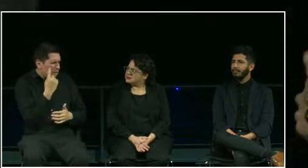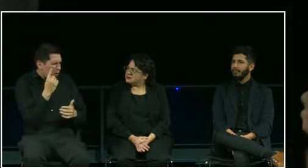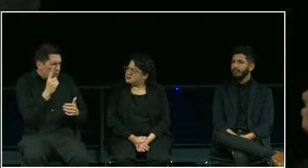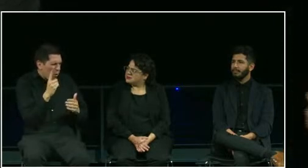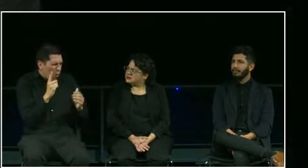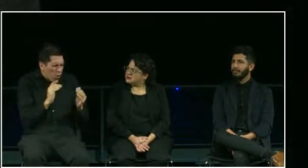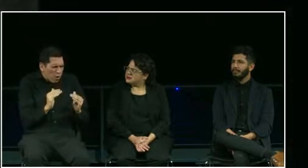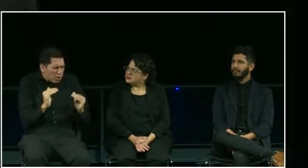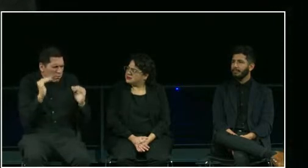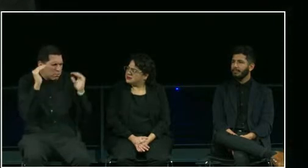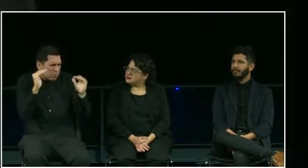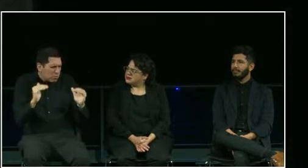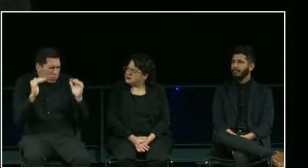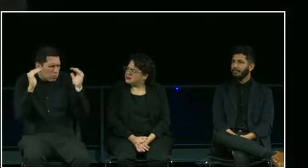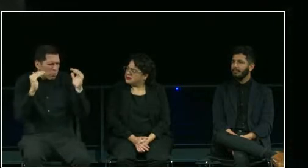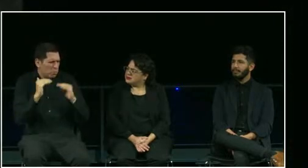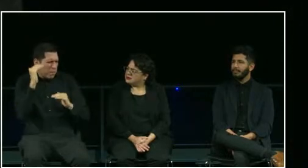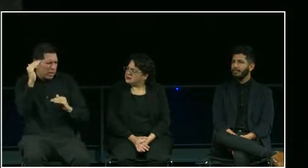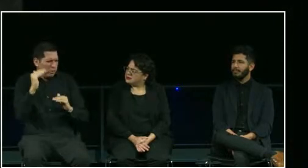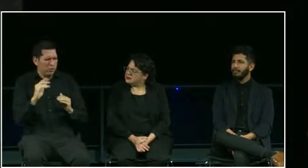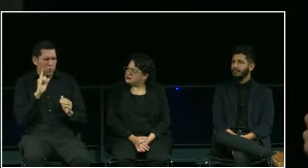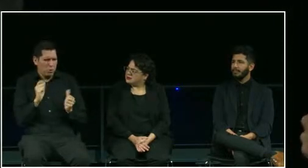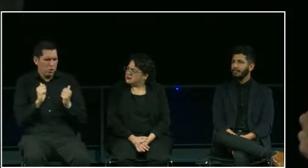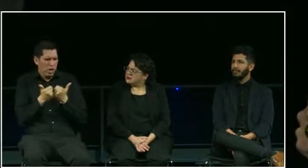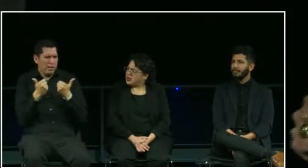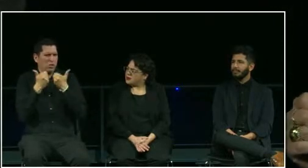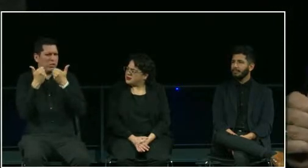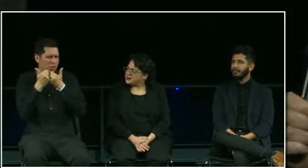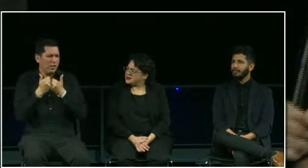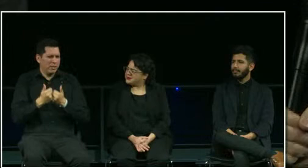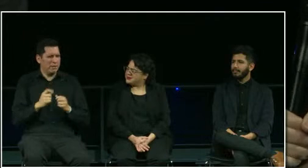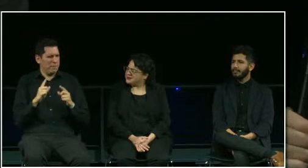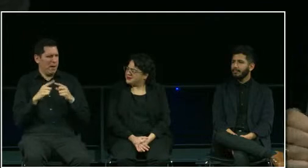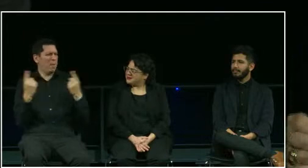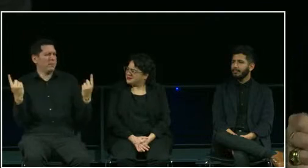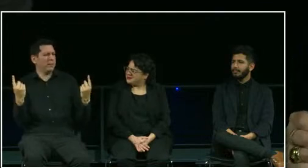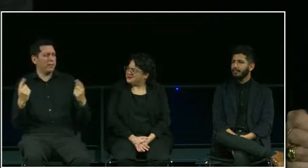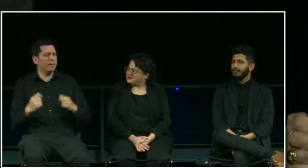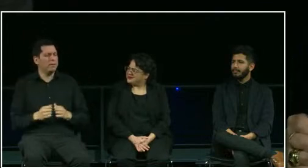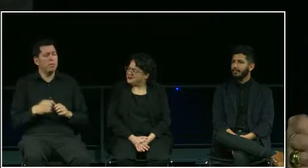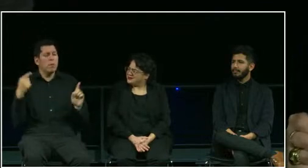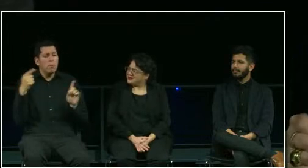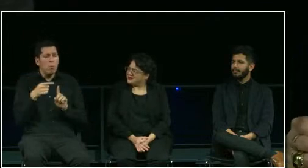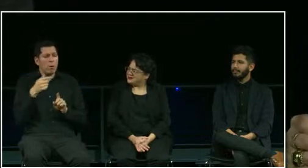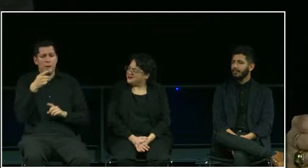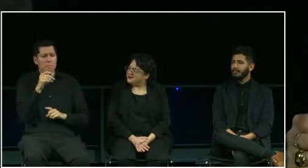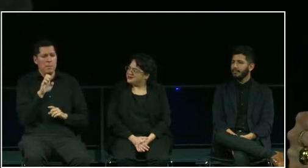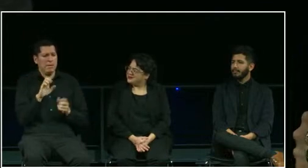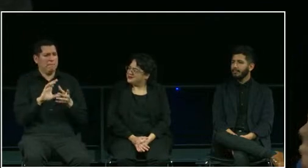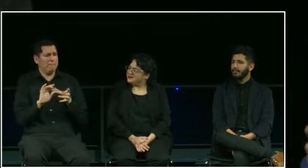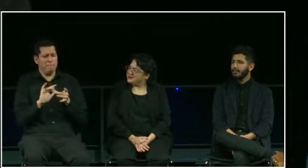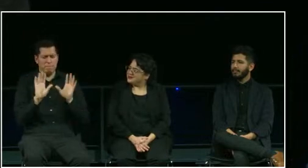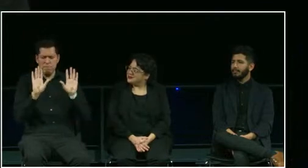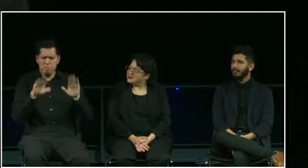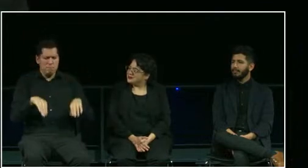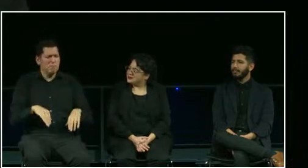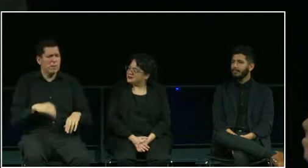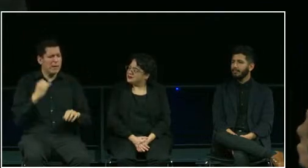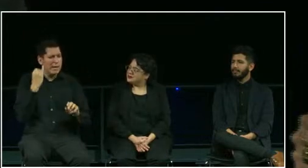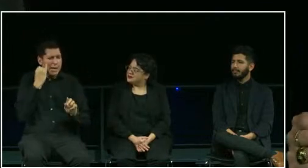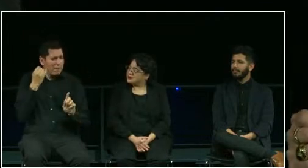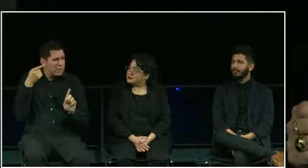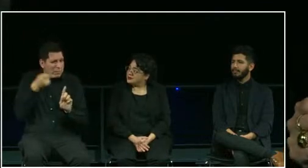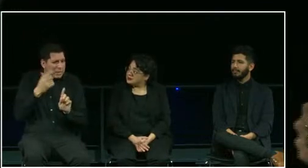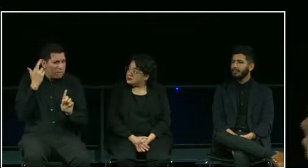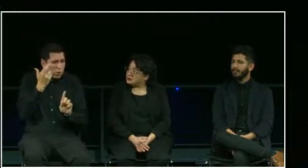that far? I mean, it was kind of like he hated himself a little bit. But I think he was really great because he said, you know, look, as long as there's a reason for it, I'm